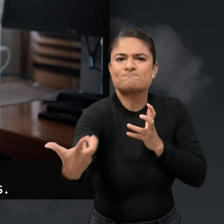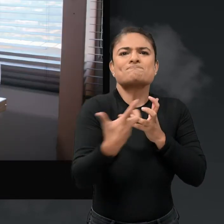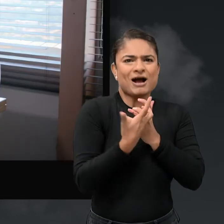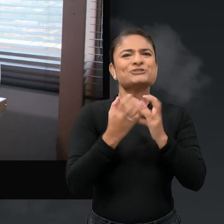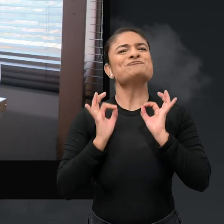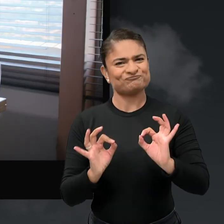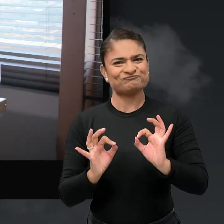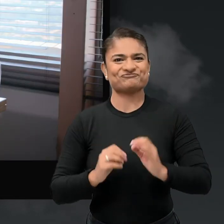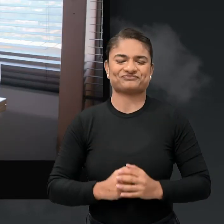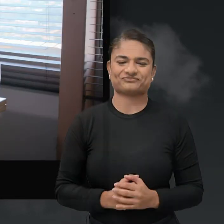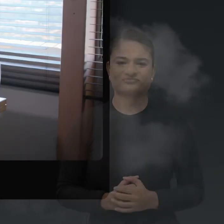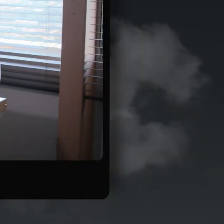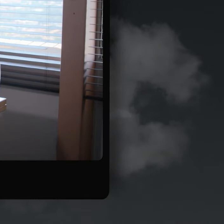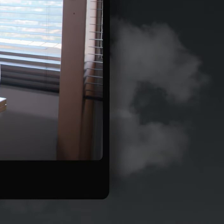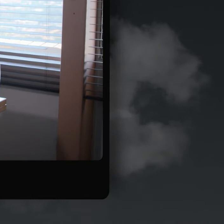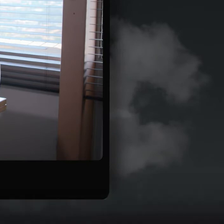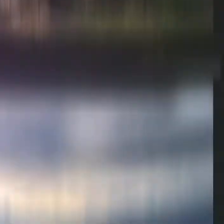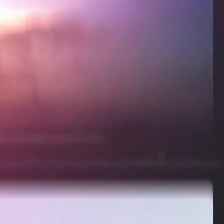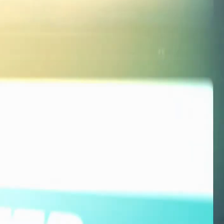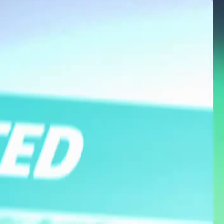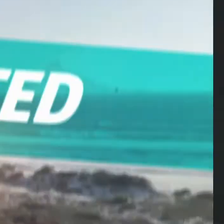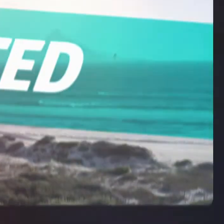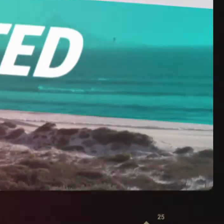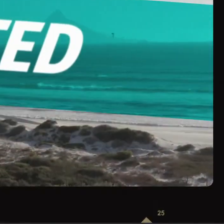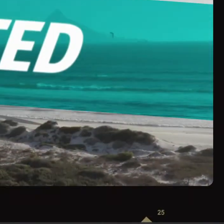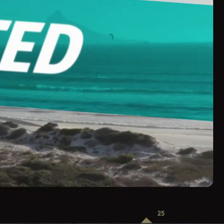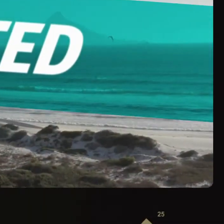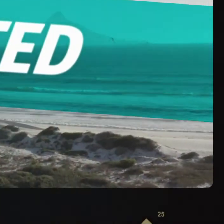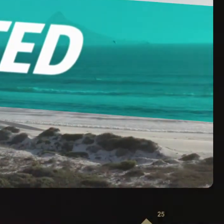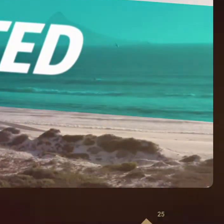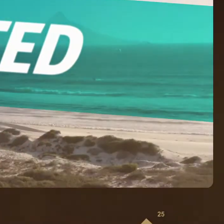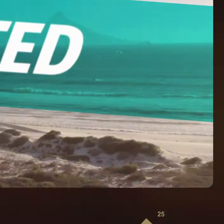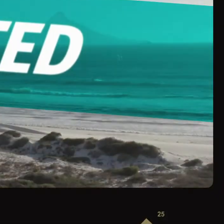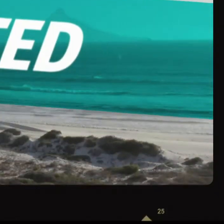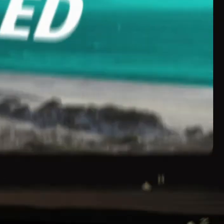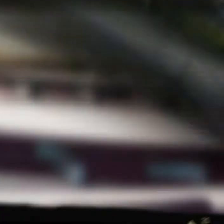their disabilities.